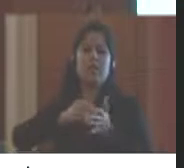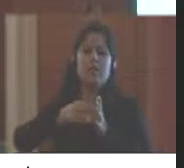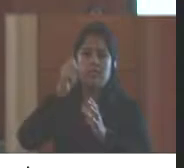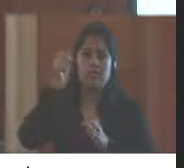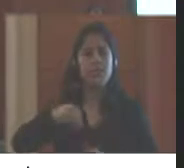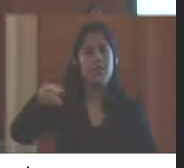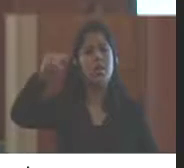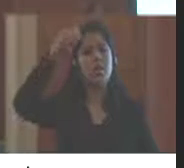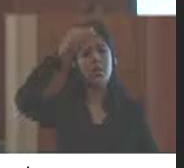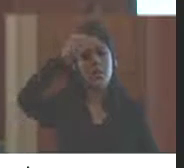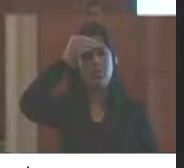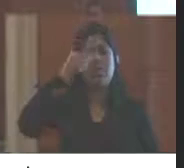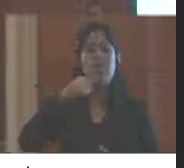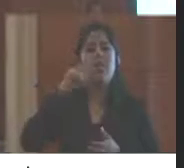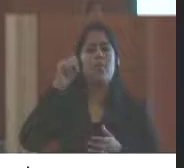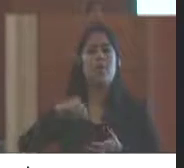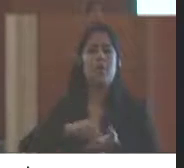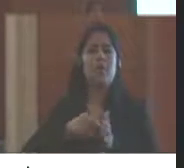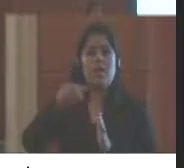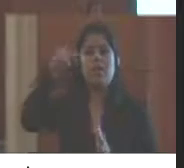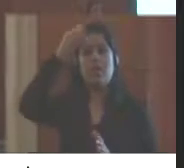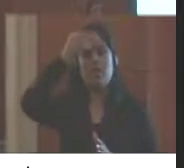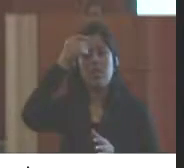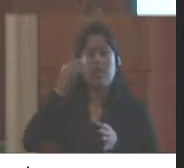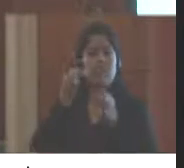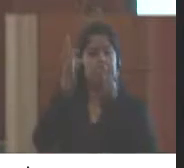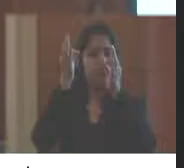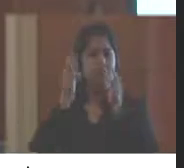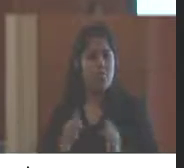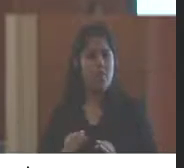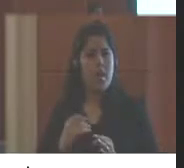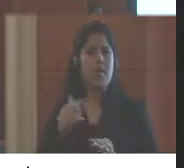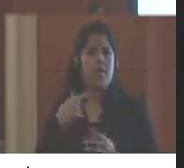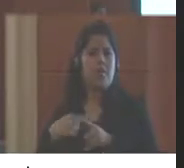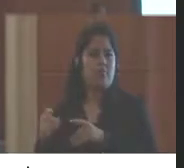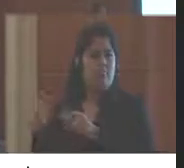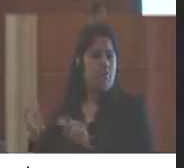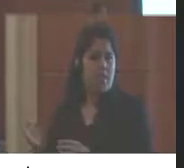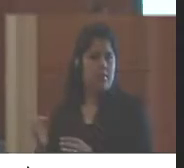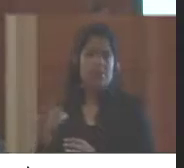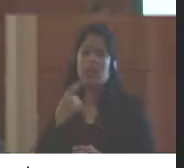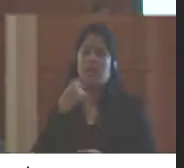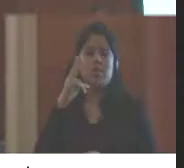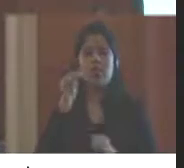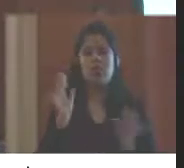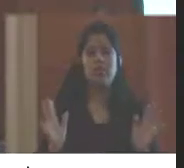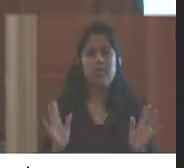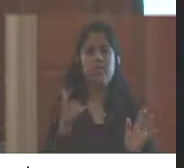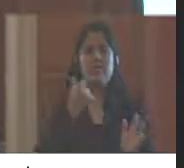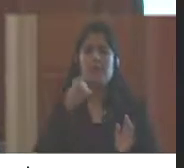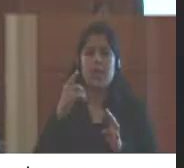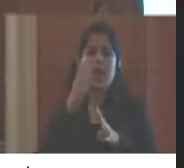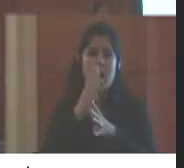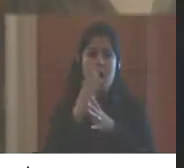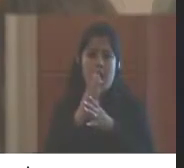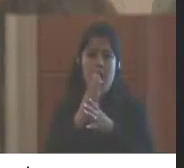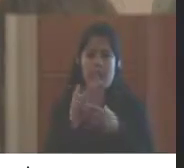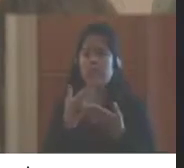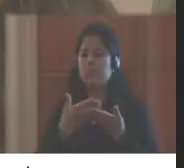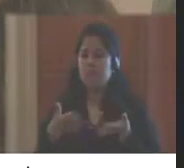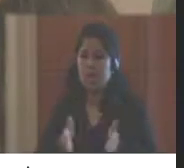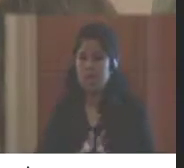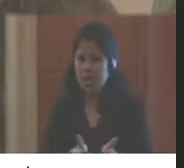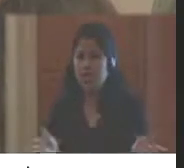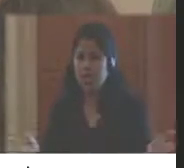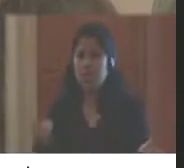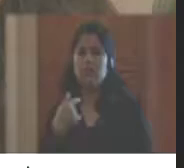formally, education informally. So no, I don't think, speaking in generalities, not the way speaks, I don't think